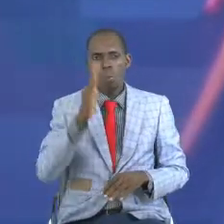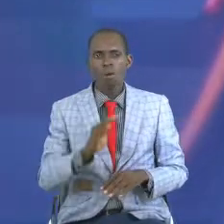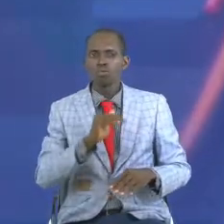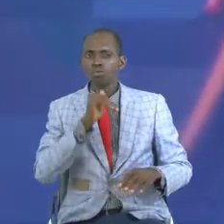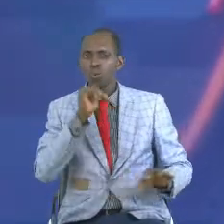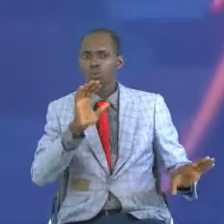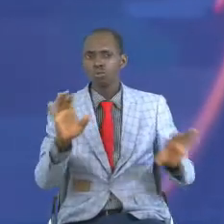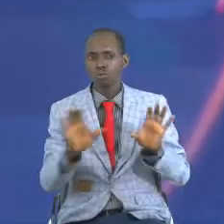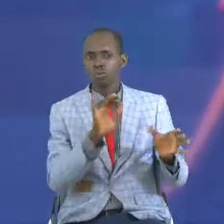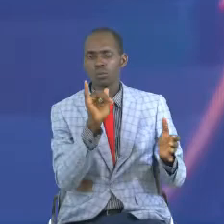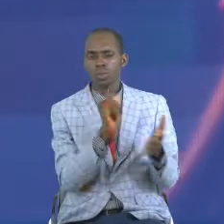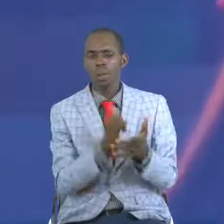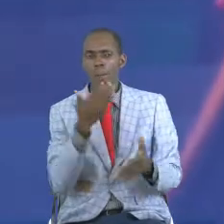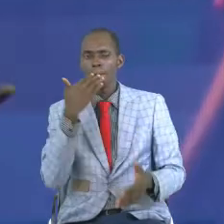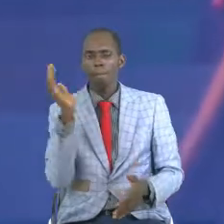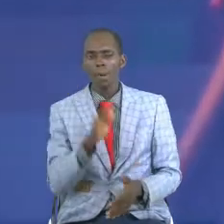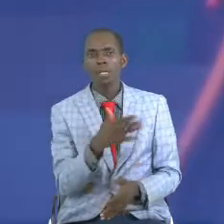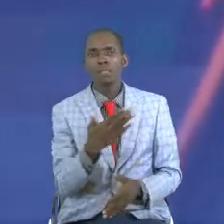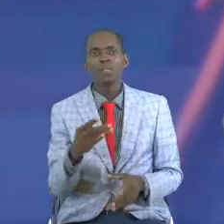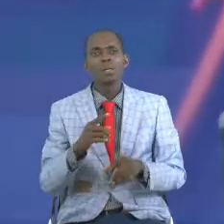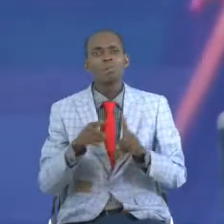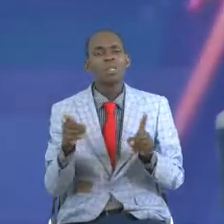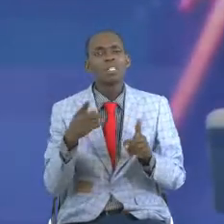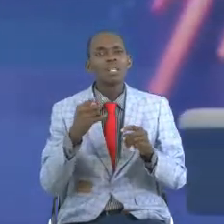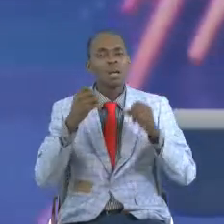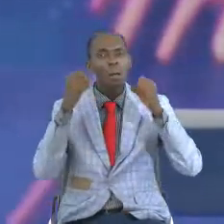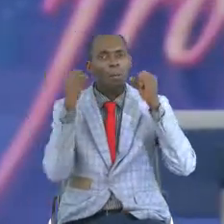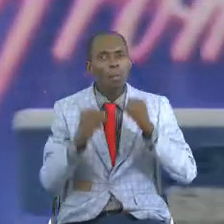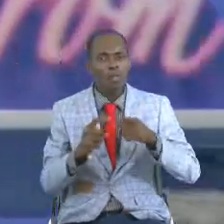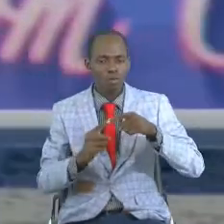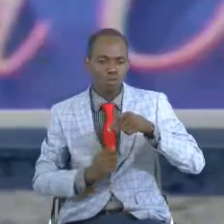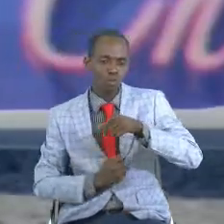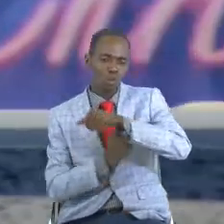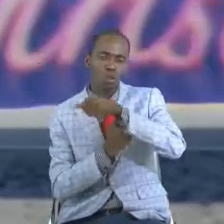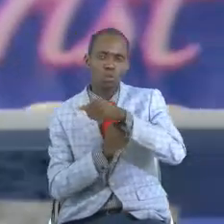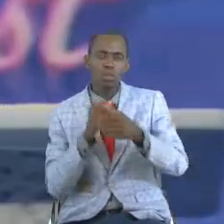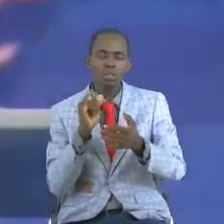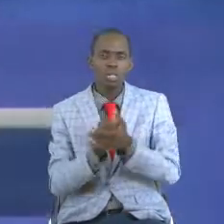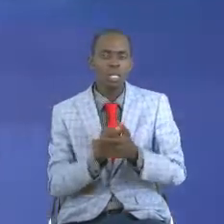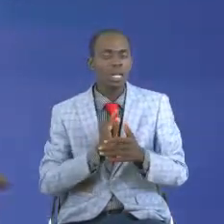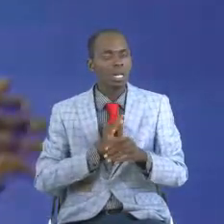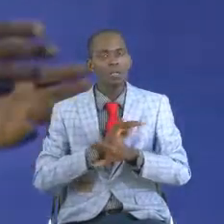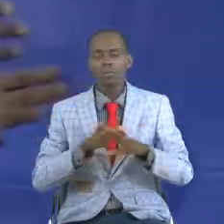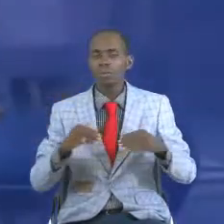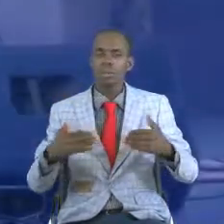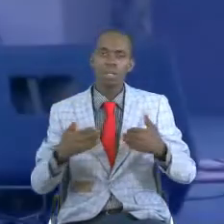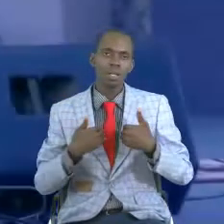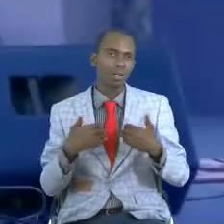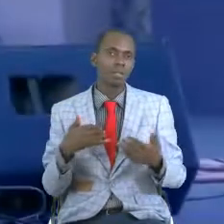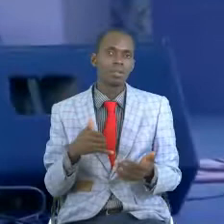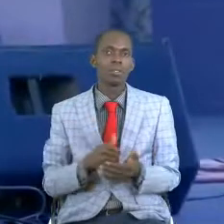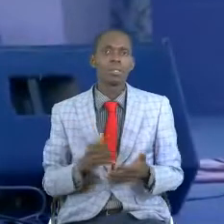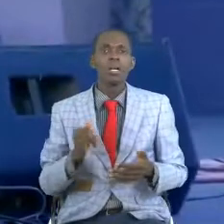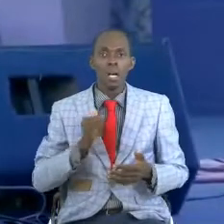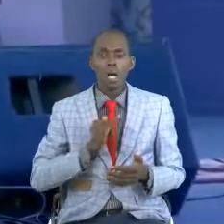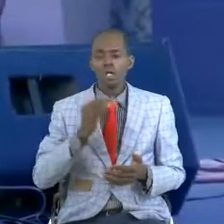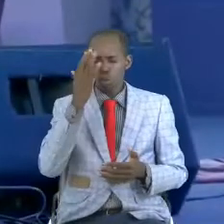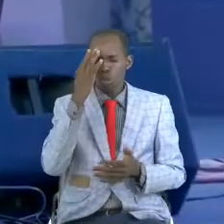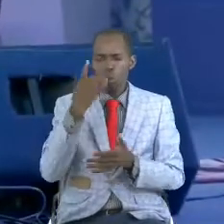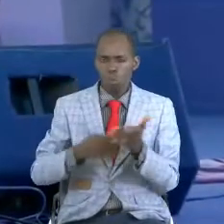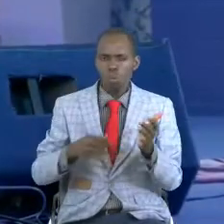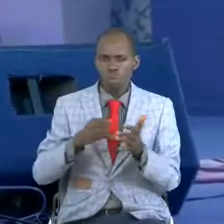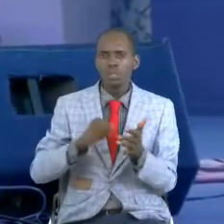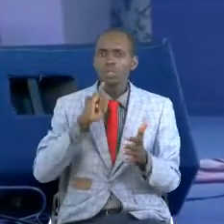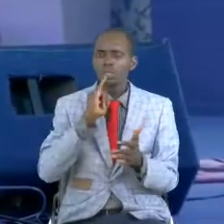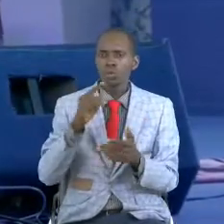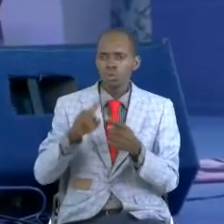but the power to carry that out I do not have. I know what it means to be righteous, but I'm not